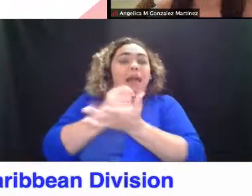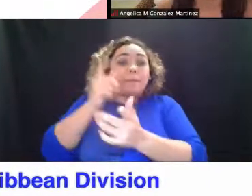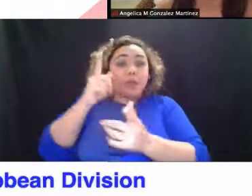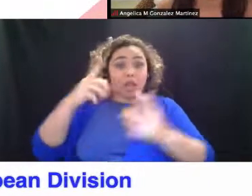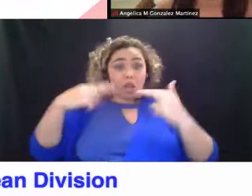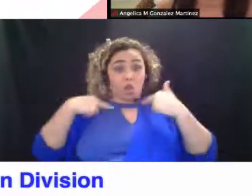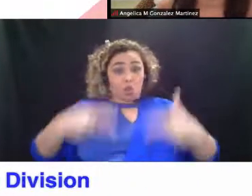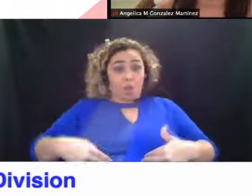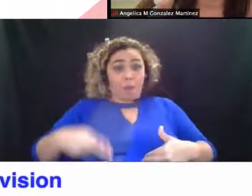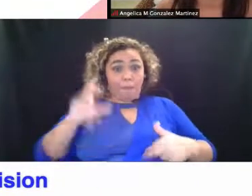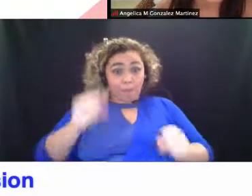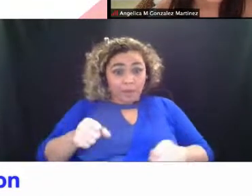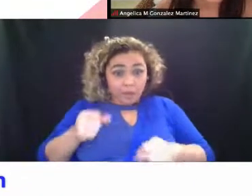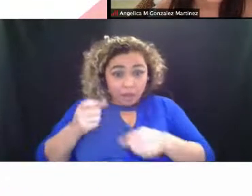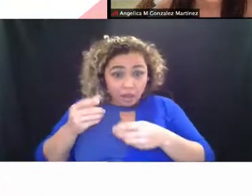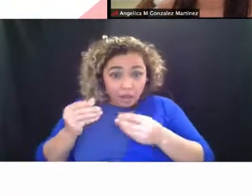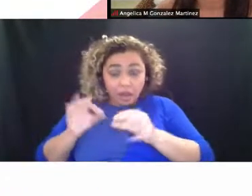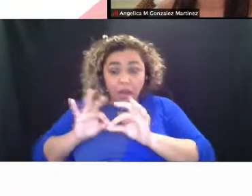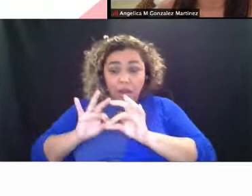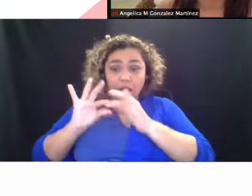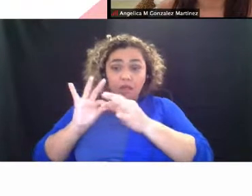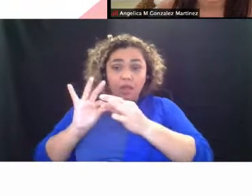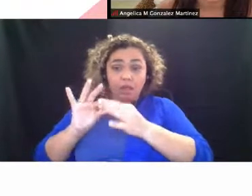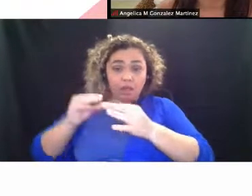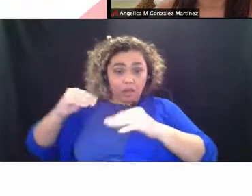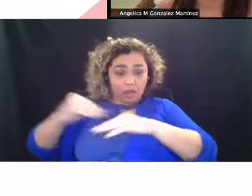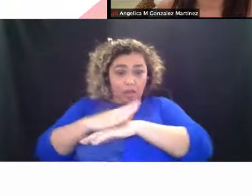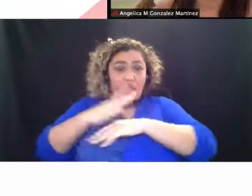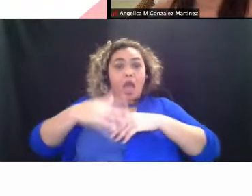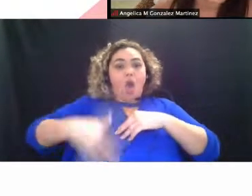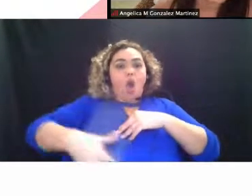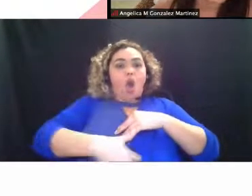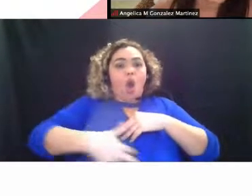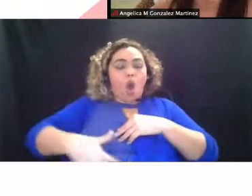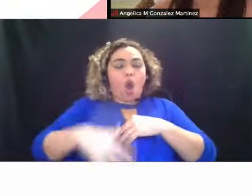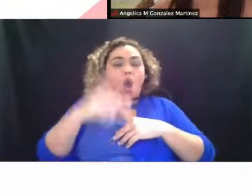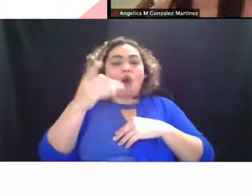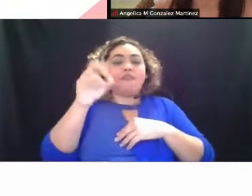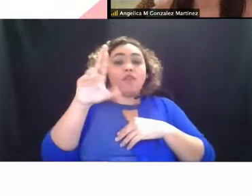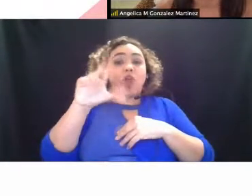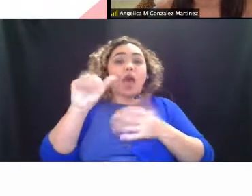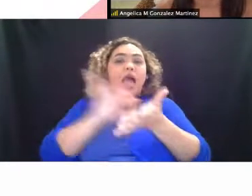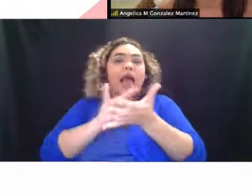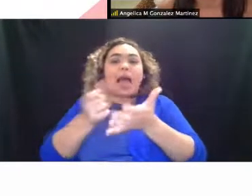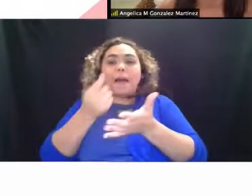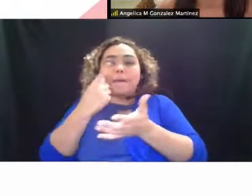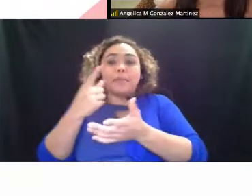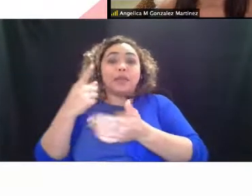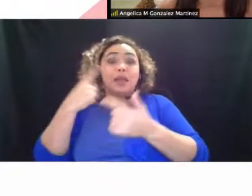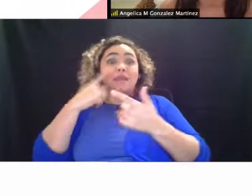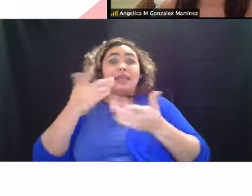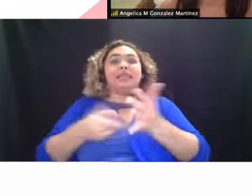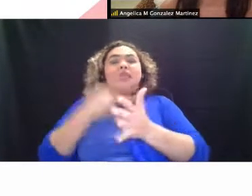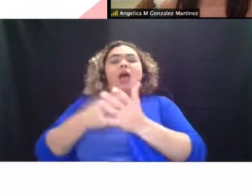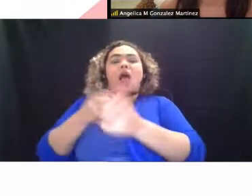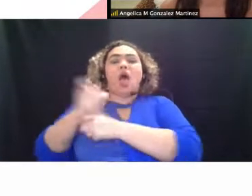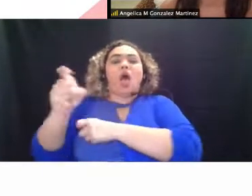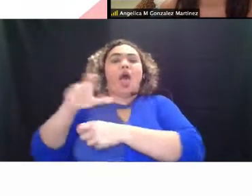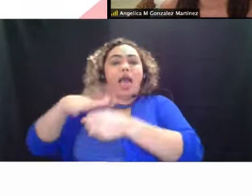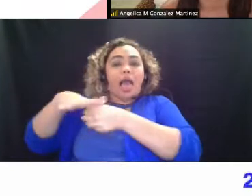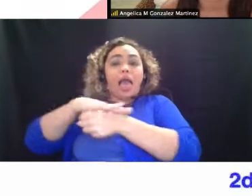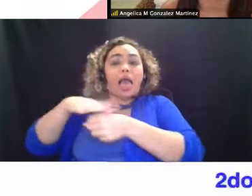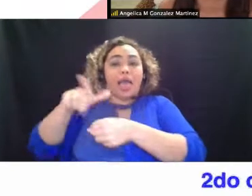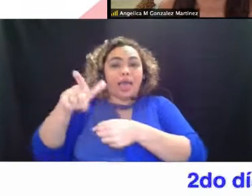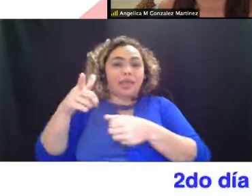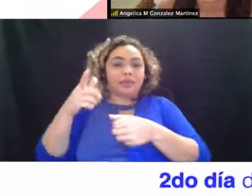intact with less damage of the flora, unlike some antibiotics that cause toxicity in the host, additional low environmental